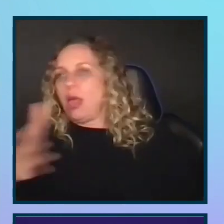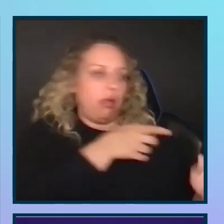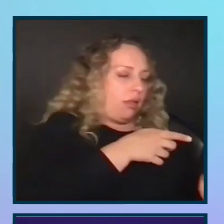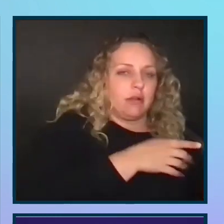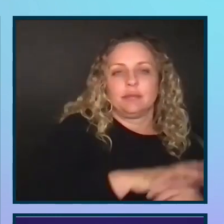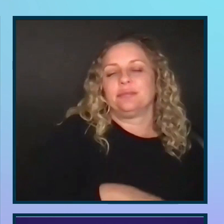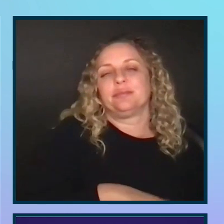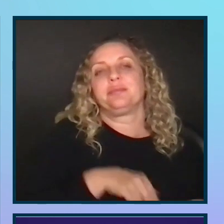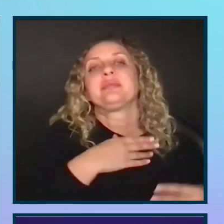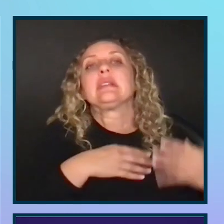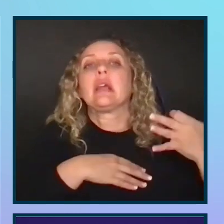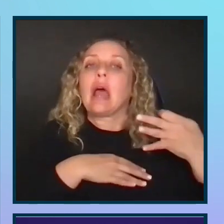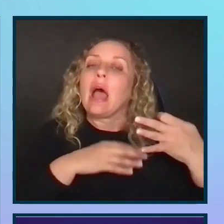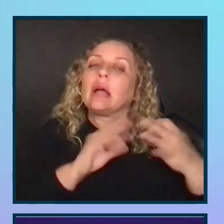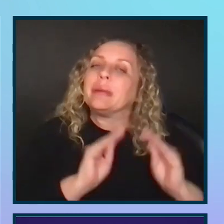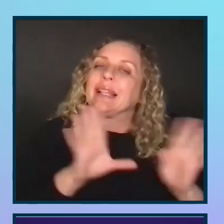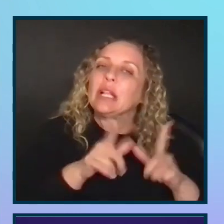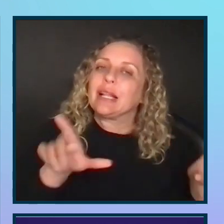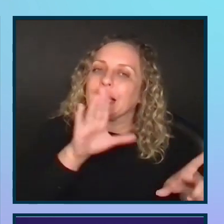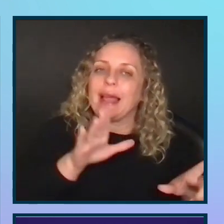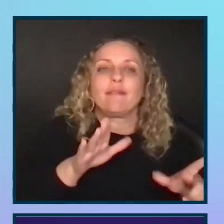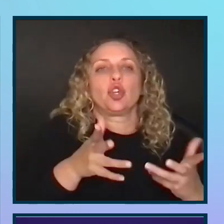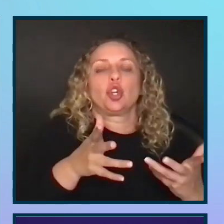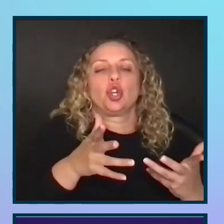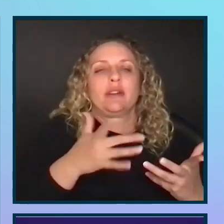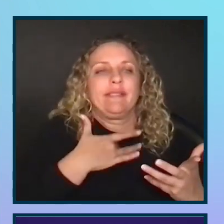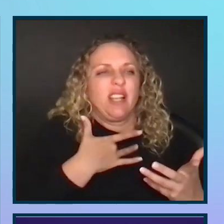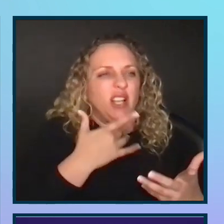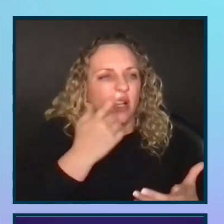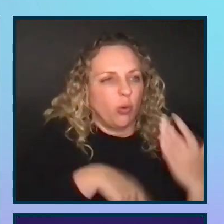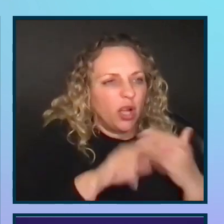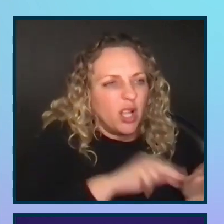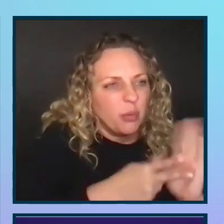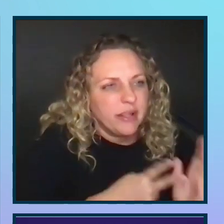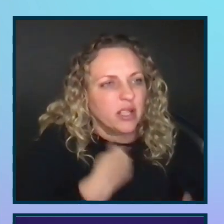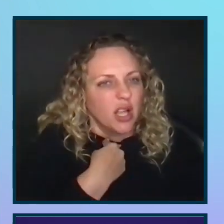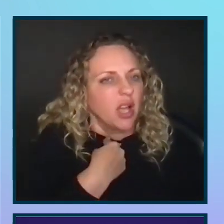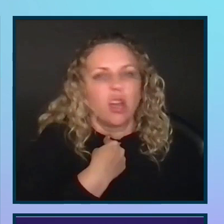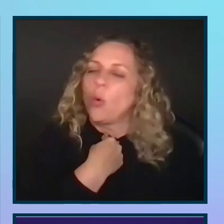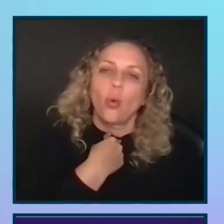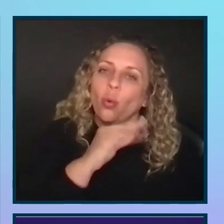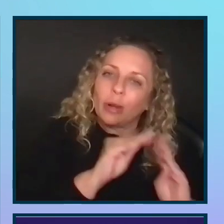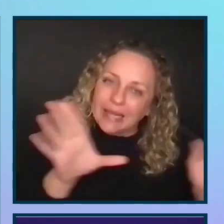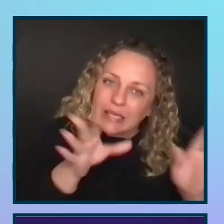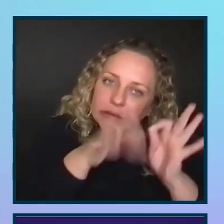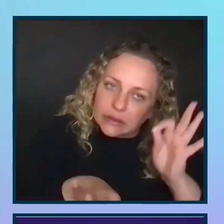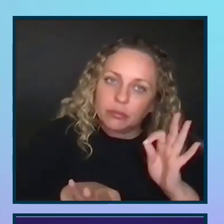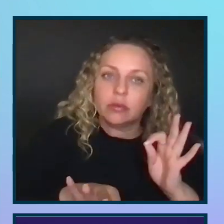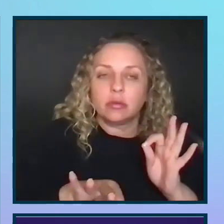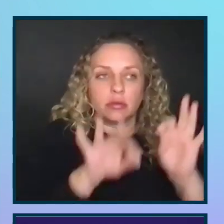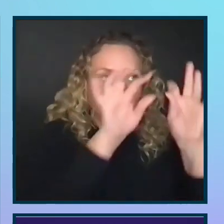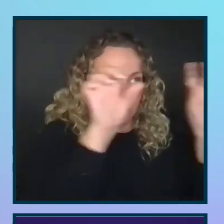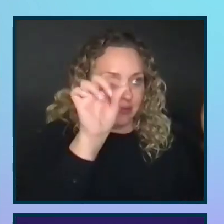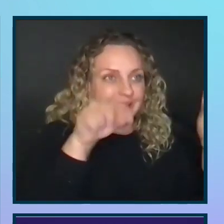language that never leaves the user guessing or stuck without instructions. Replacing important format information